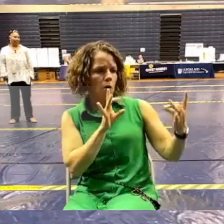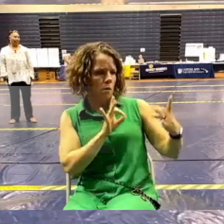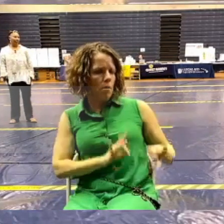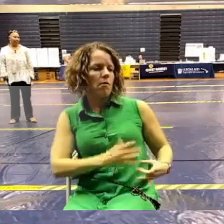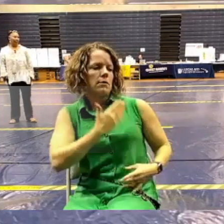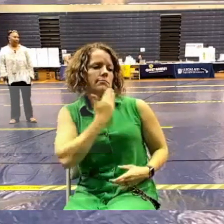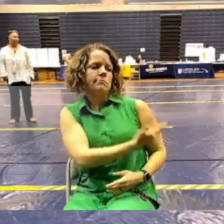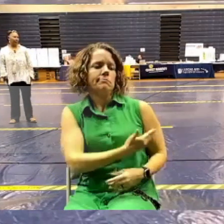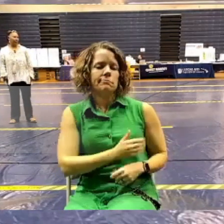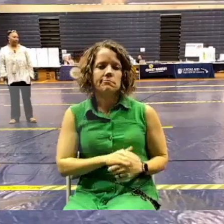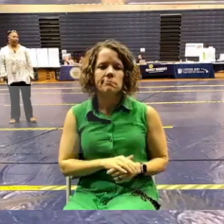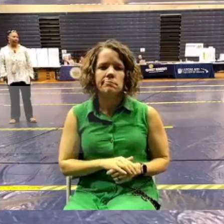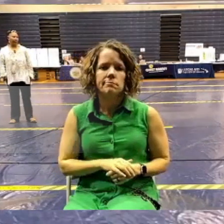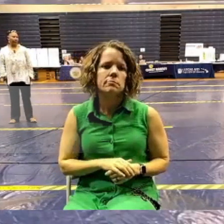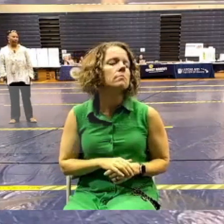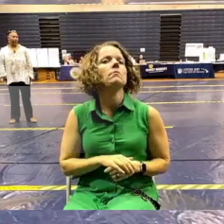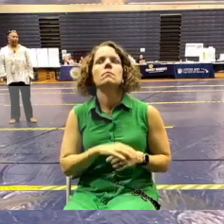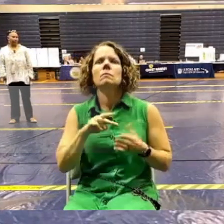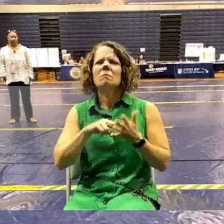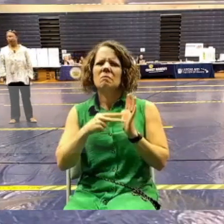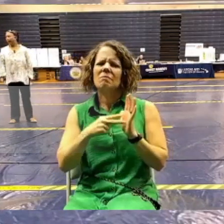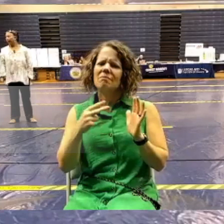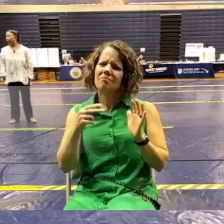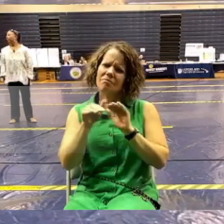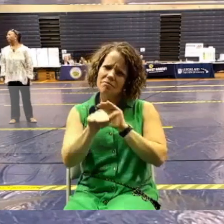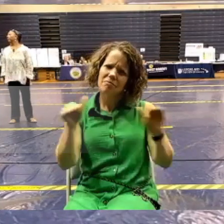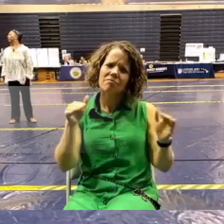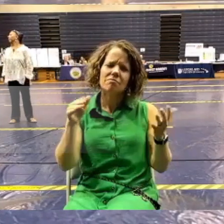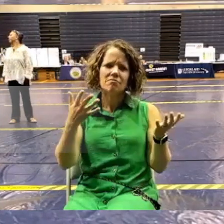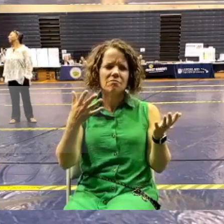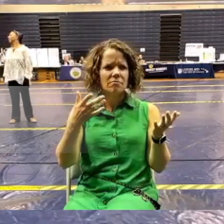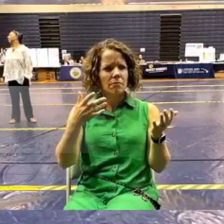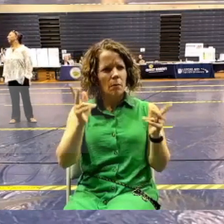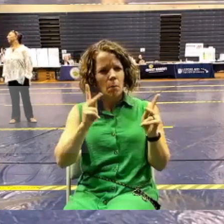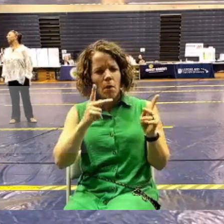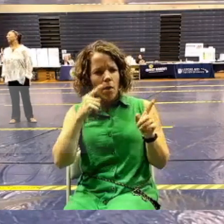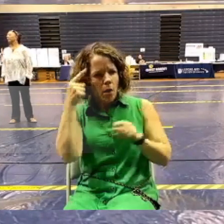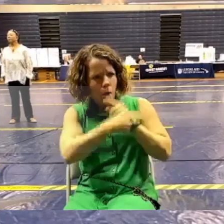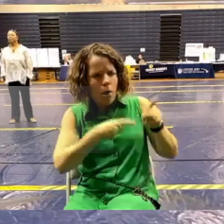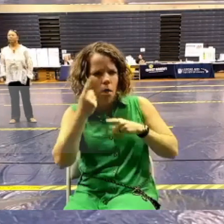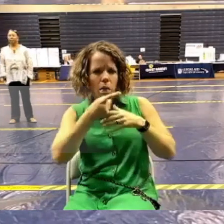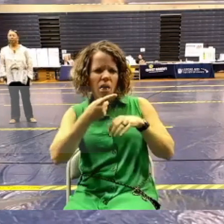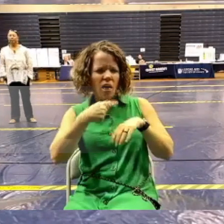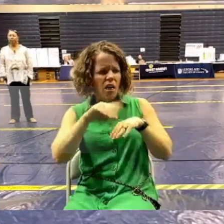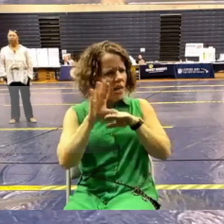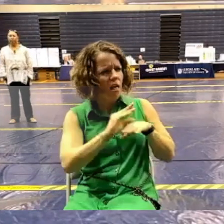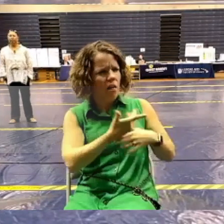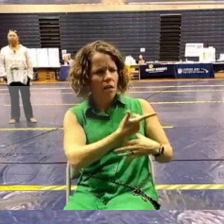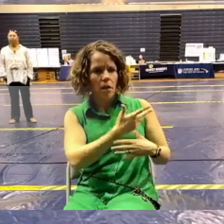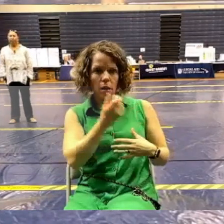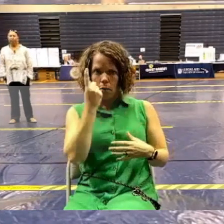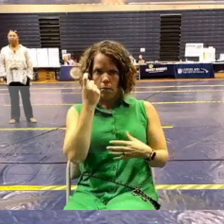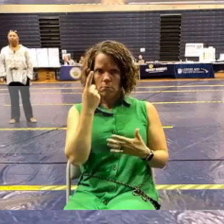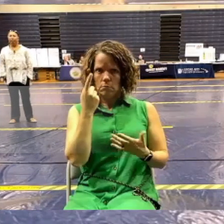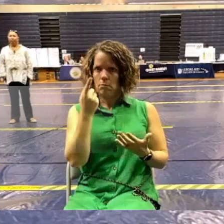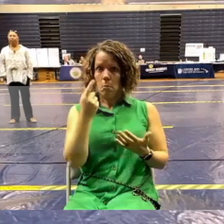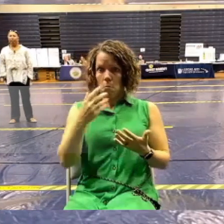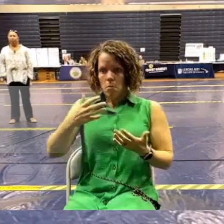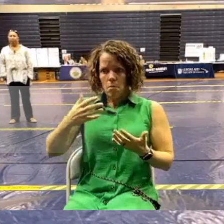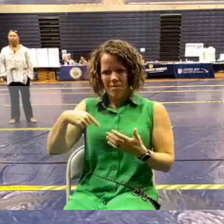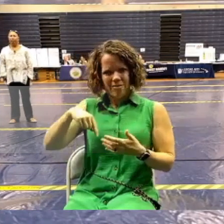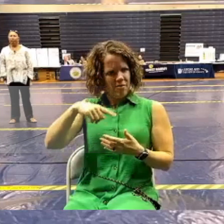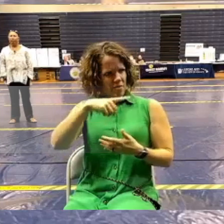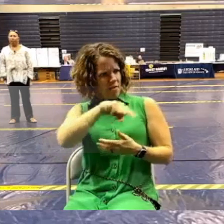So the last thing they should be getting from anybody is grief about decisions that they don't make.